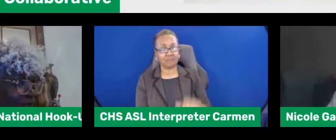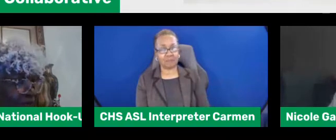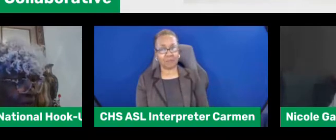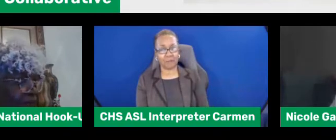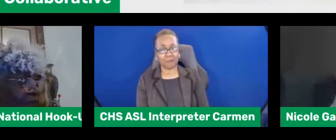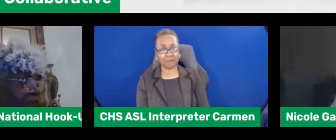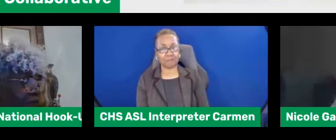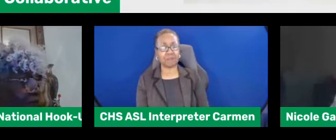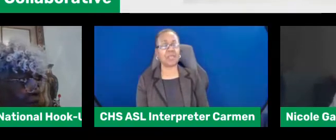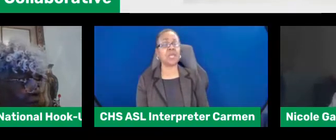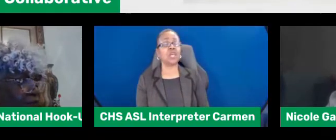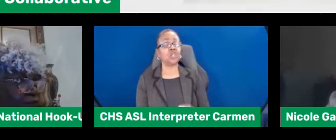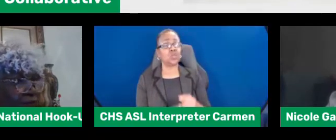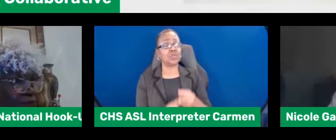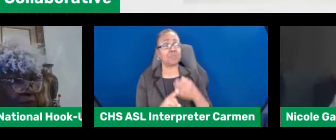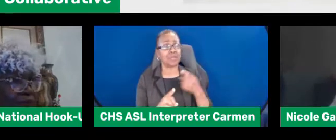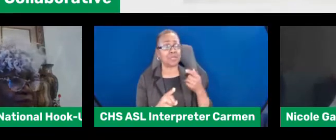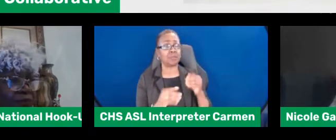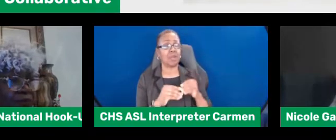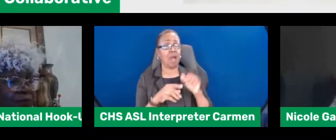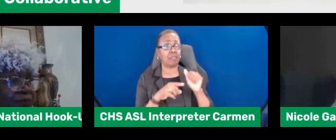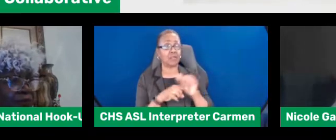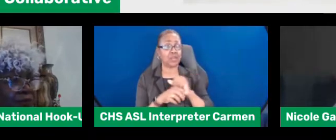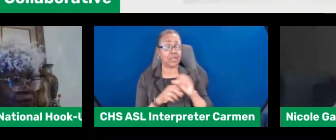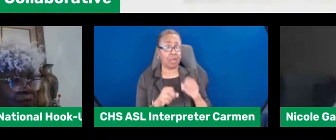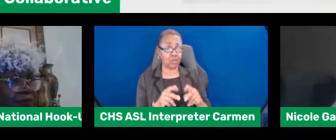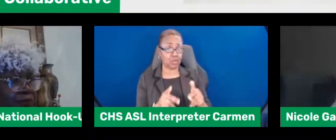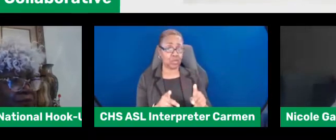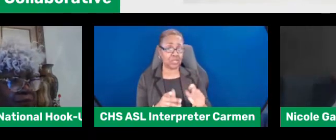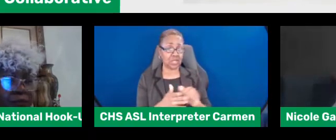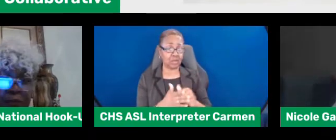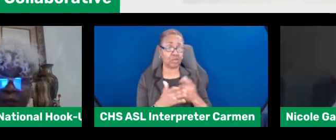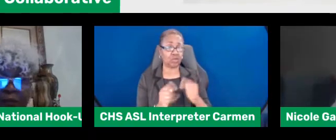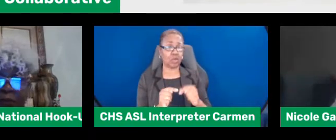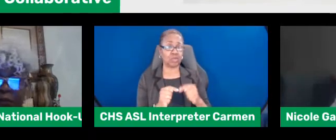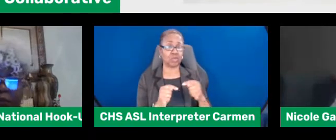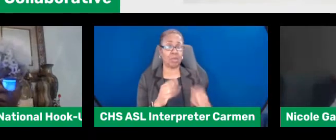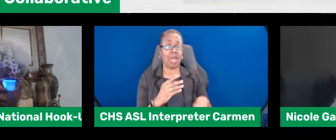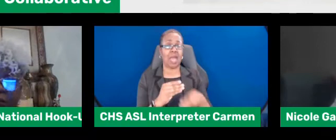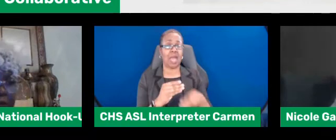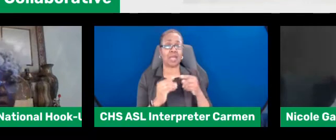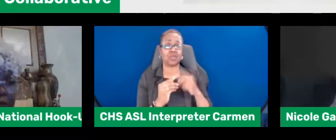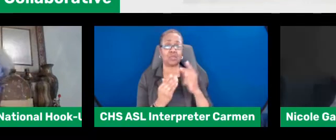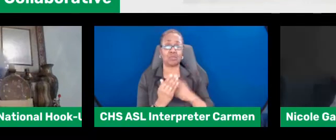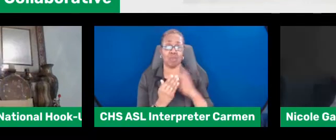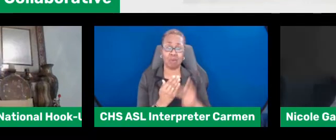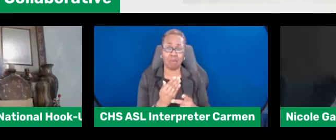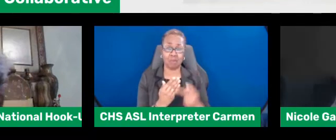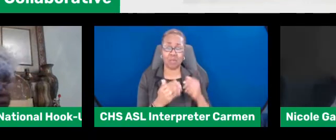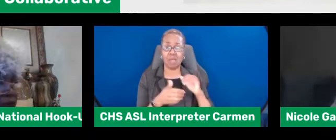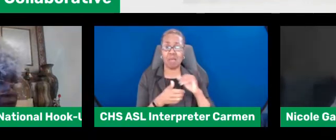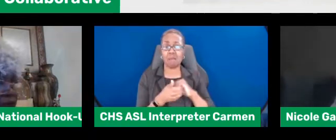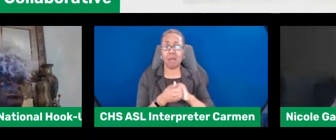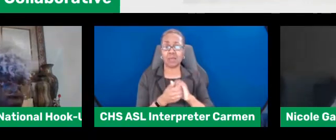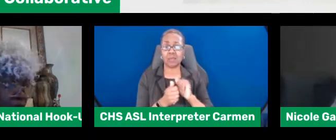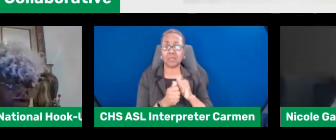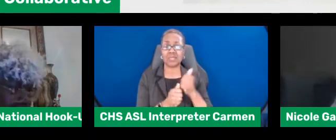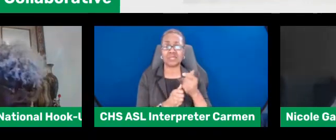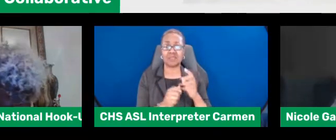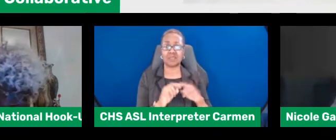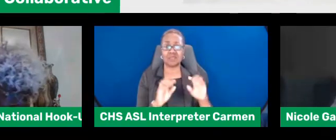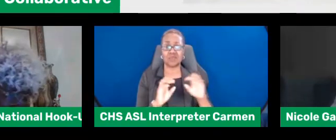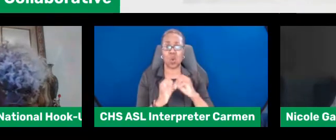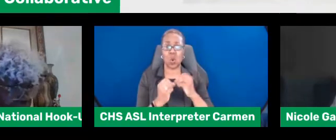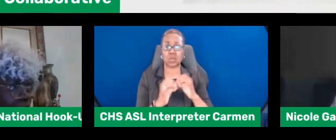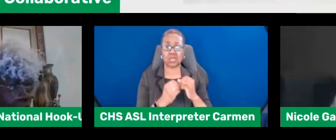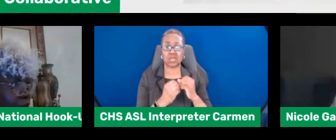And just to kind of expand a little bit on the training opportunities that we're trying to funnel through the program. Again, we've partnered with several different organizations. Our